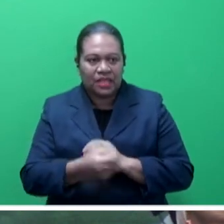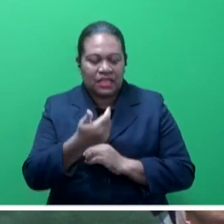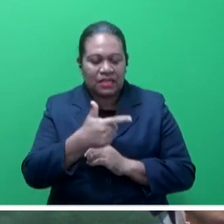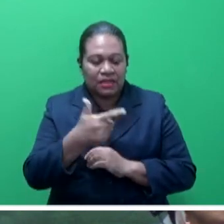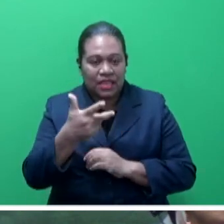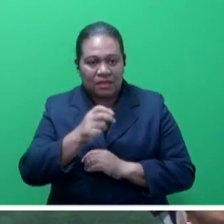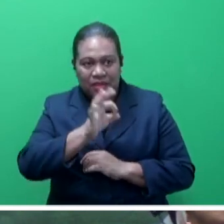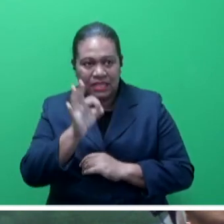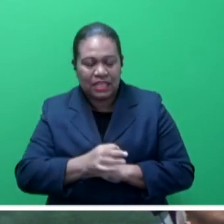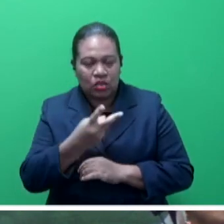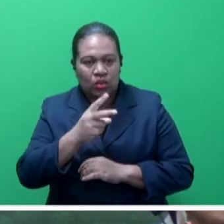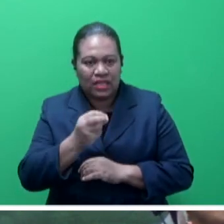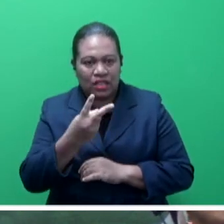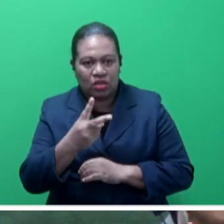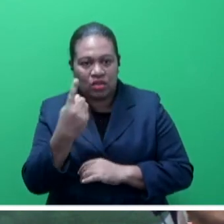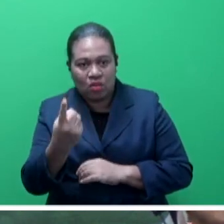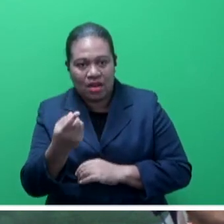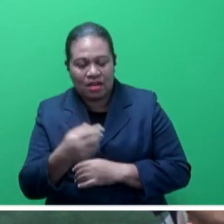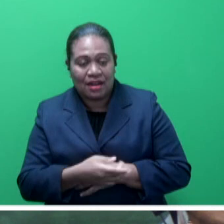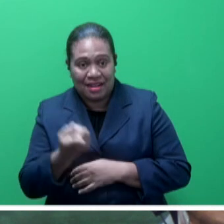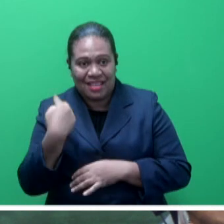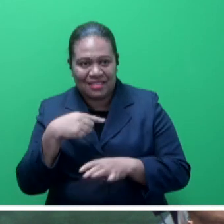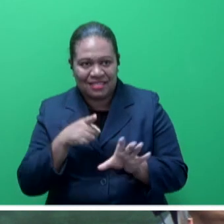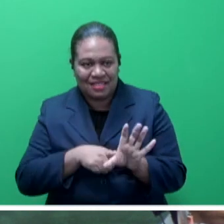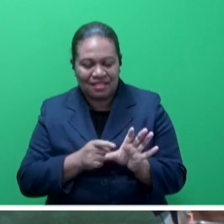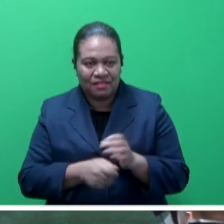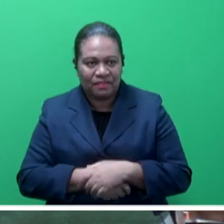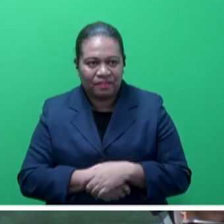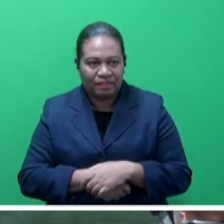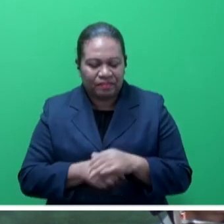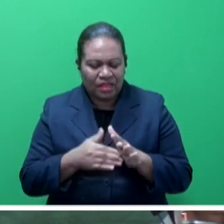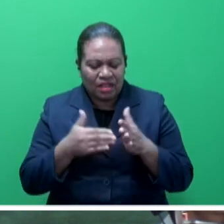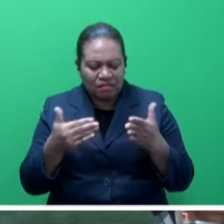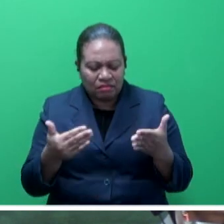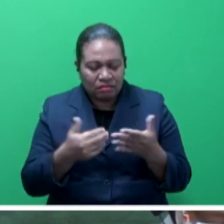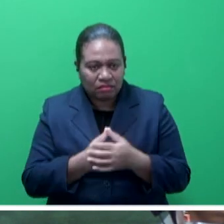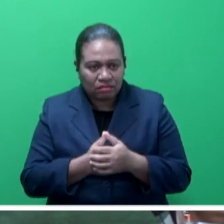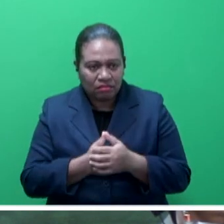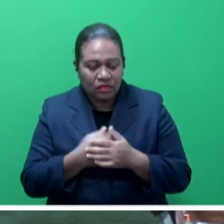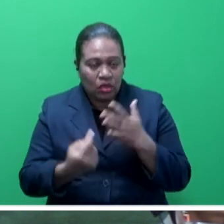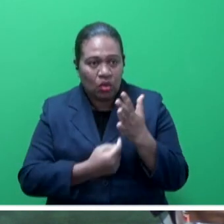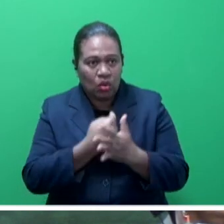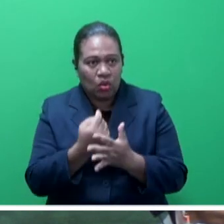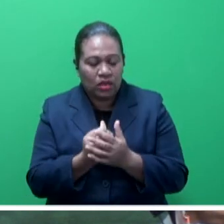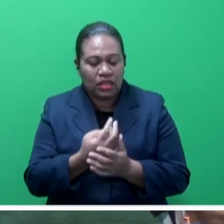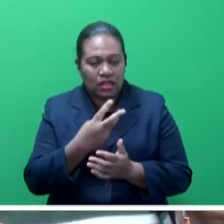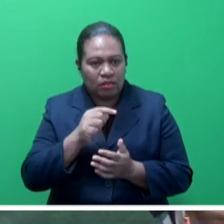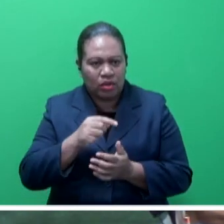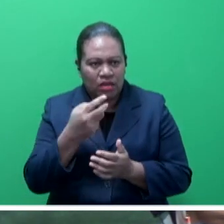in 2021. Tourism earnings, of course, declined significantly during this period, sir, to only $314.9 million